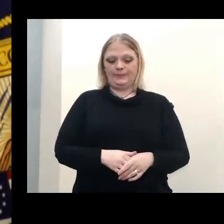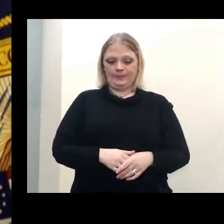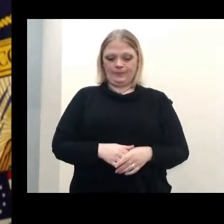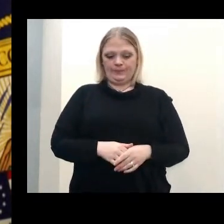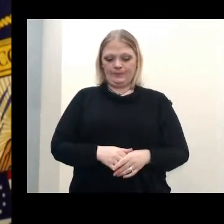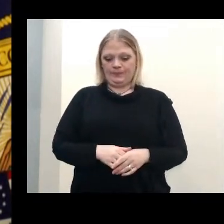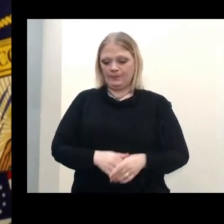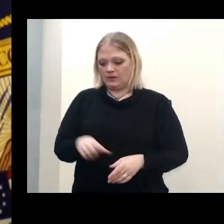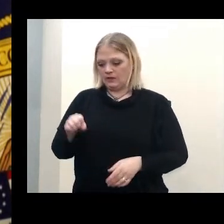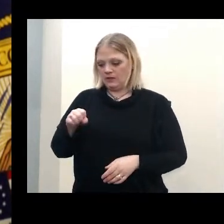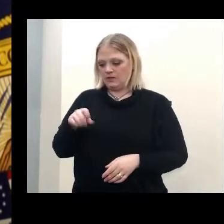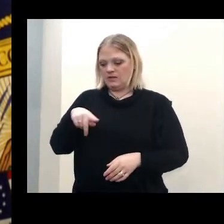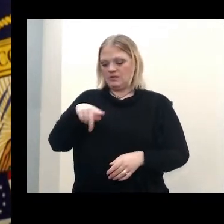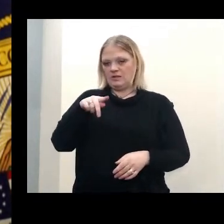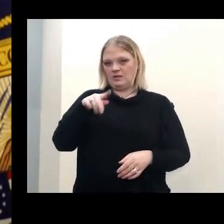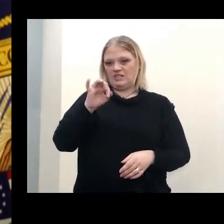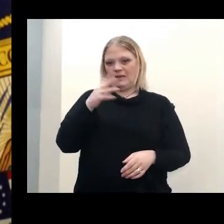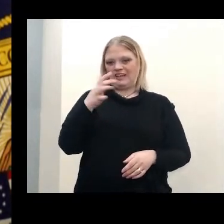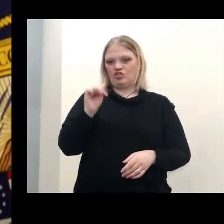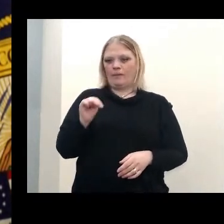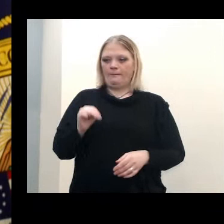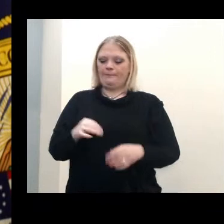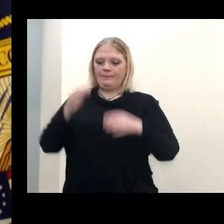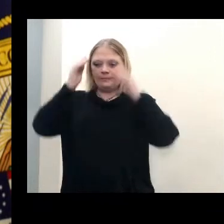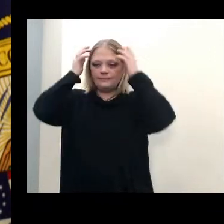Spectrum News, Aaron Ty.